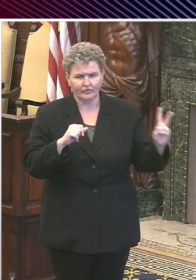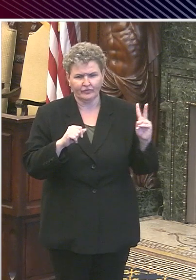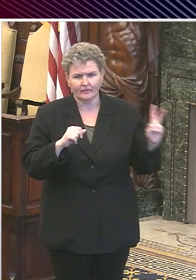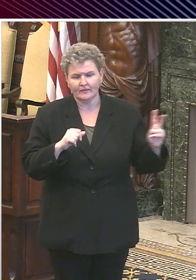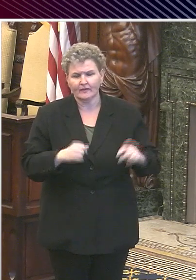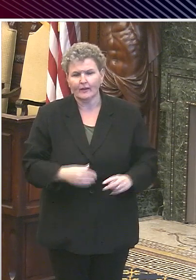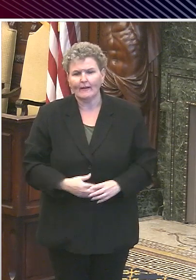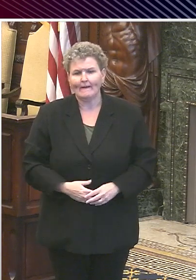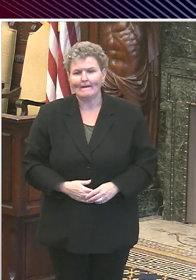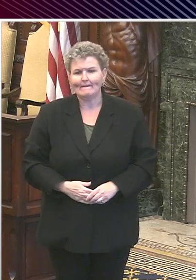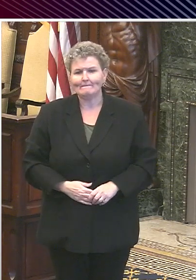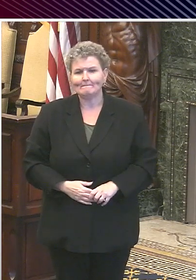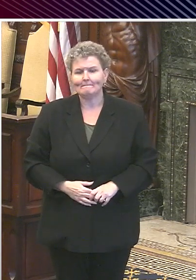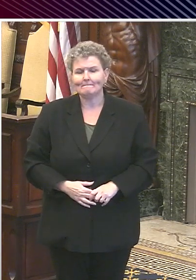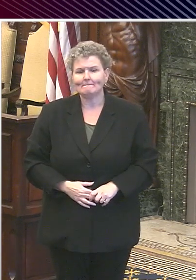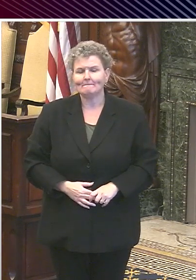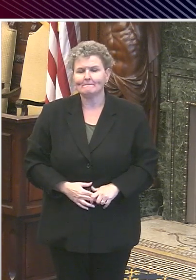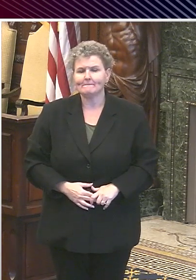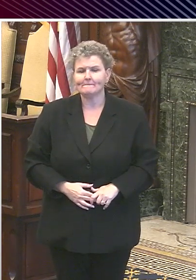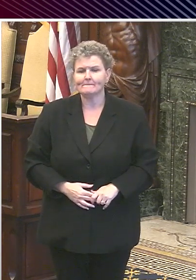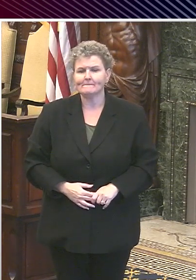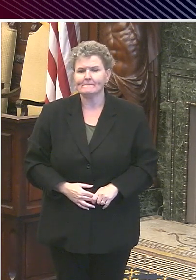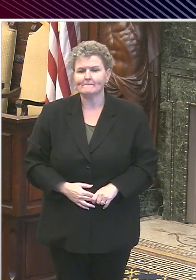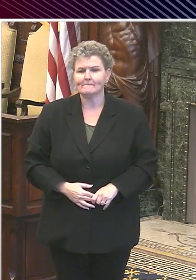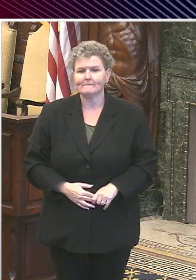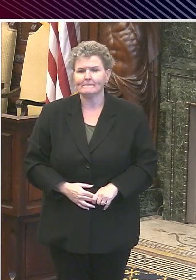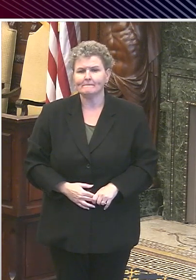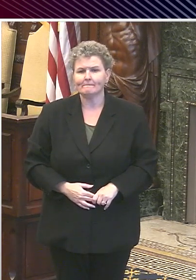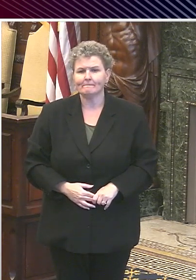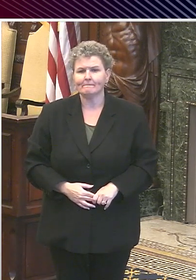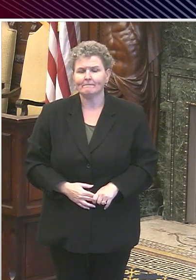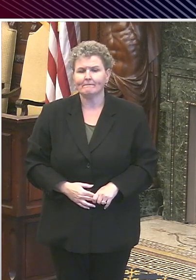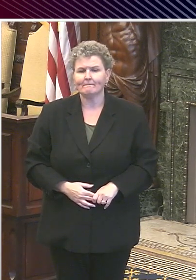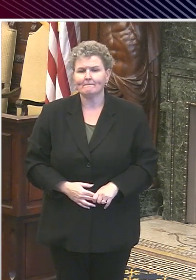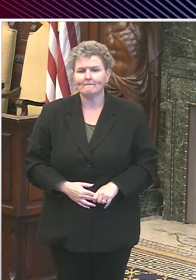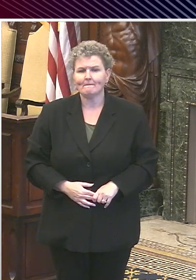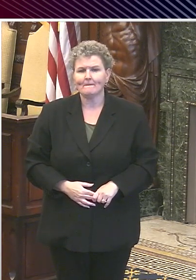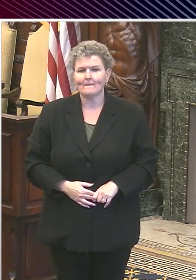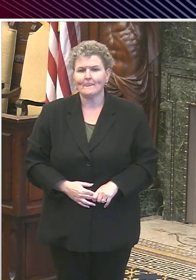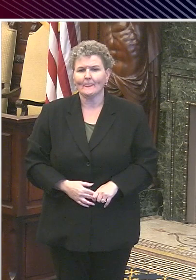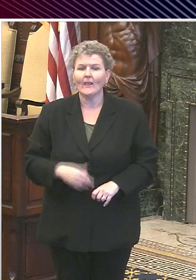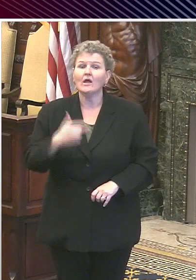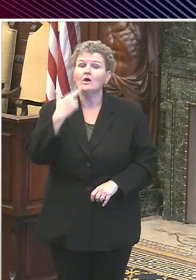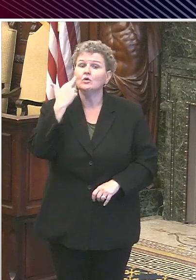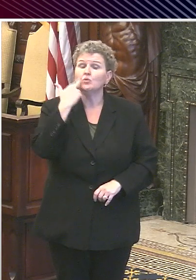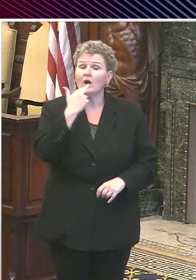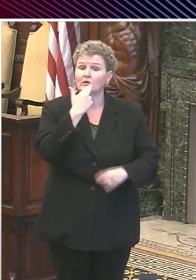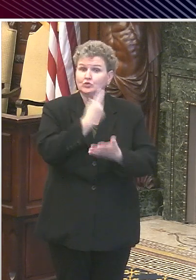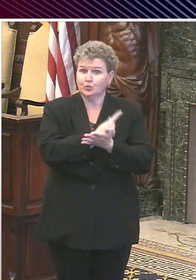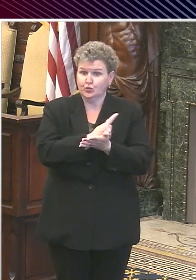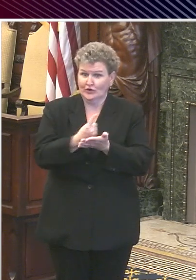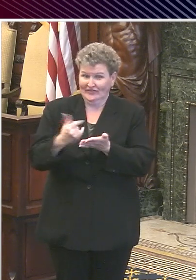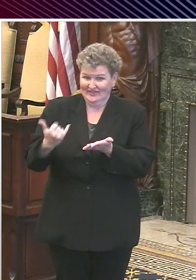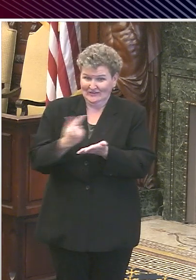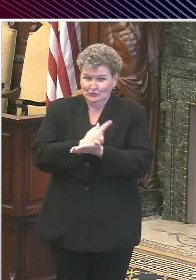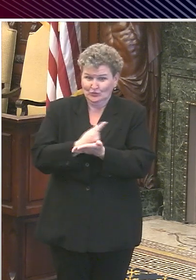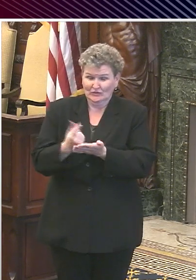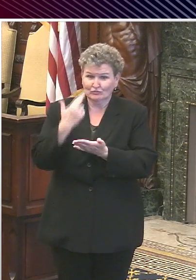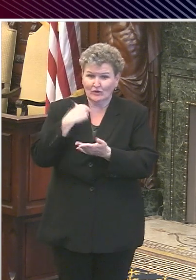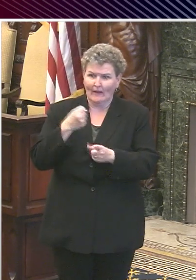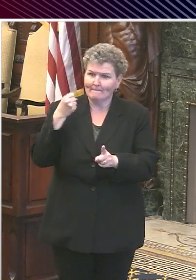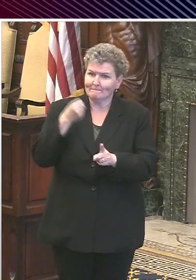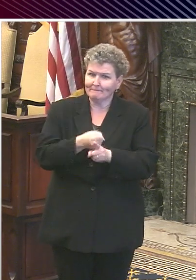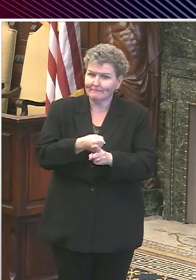What part, if any, did the advent of Restaurant Week play in the decision